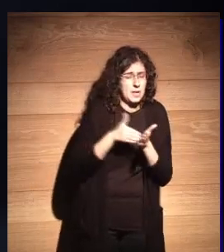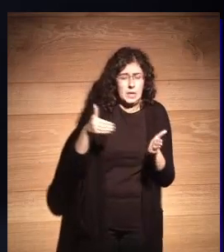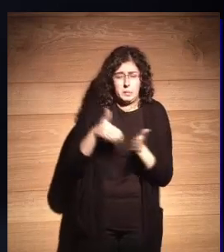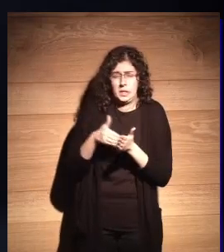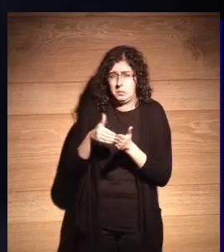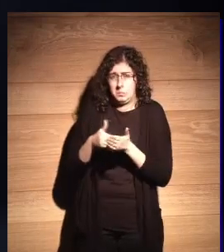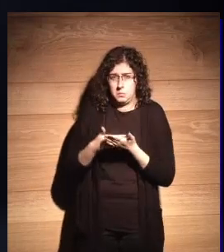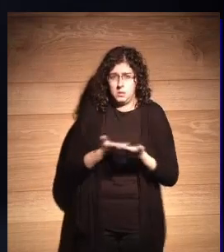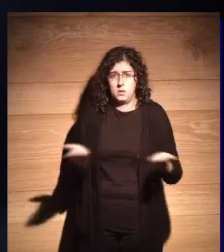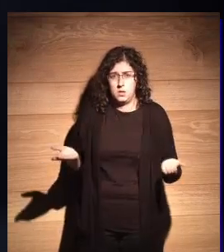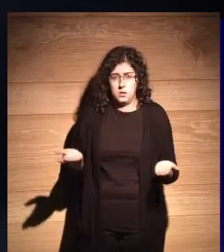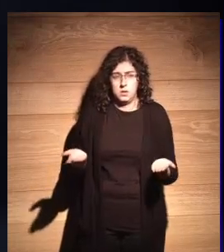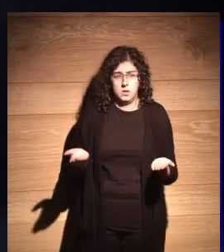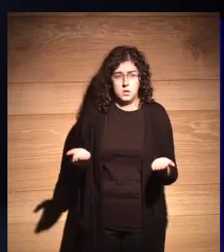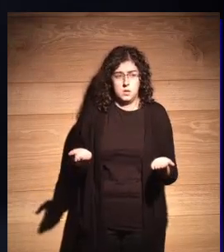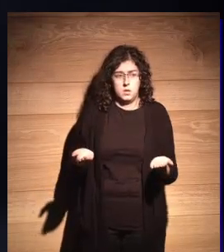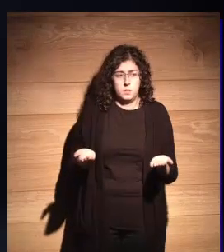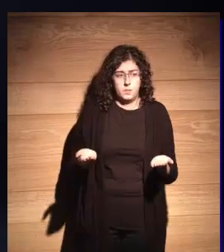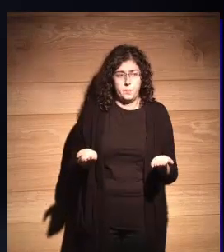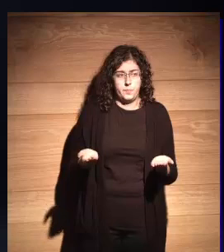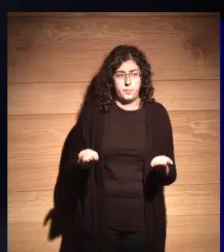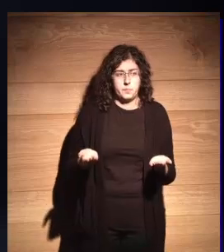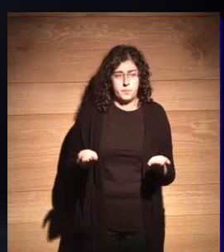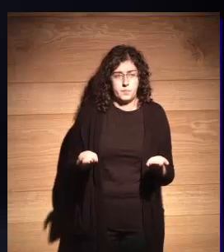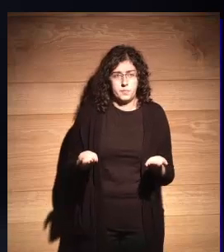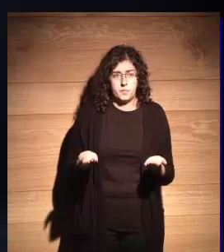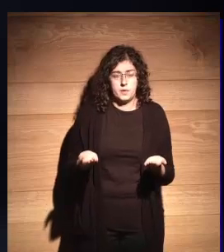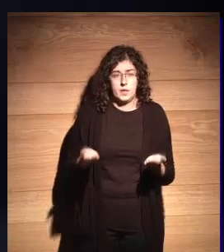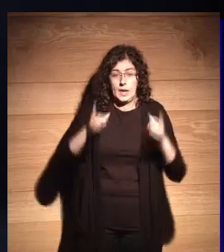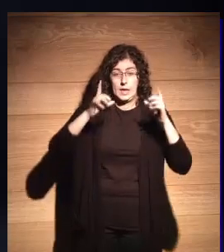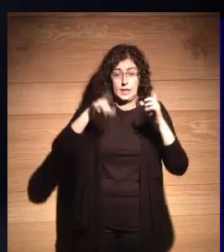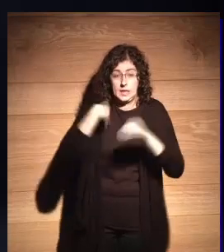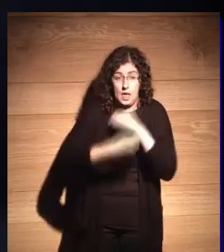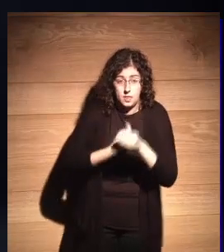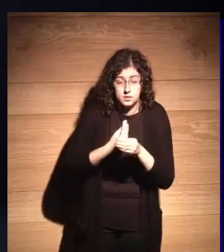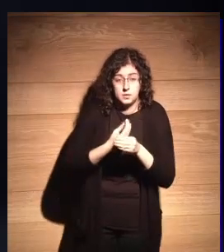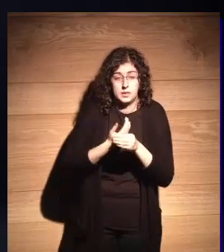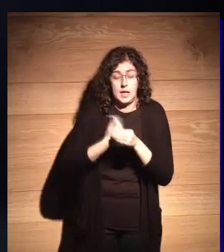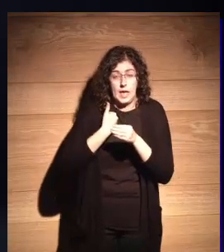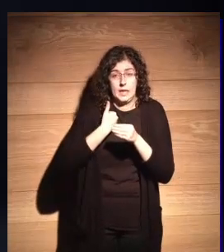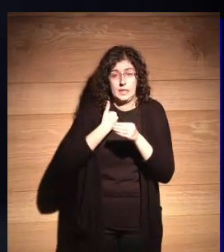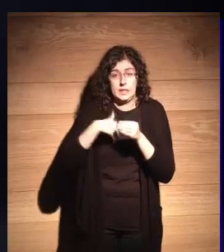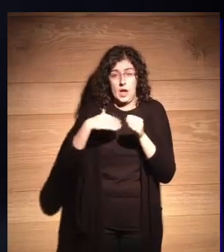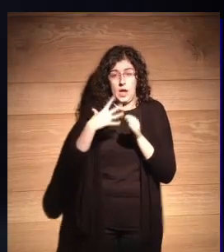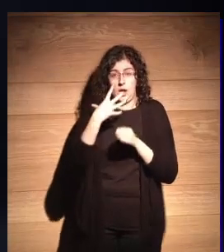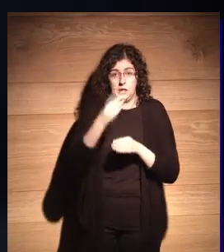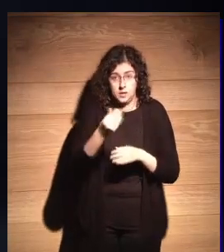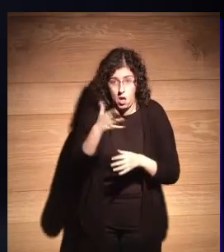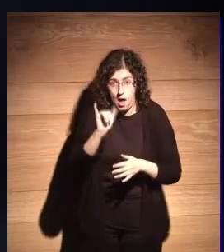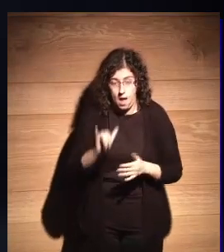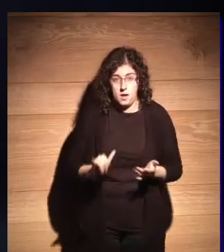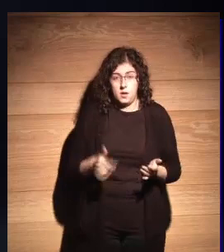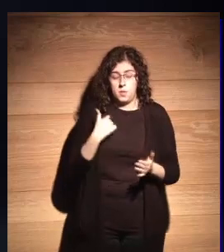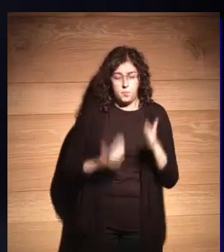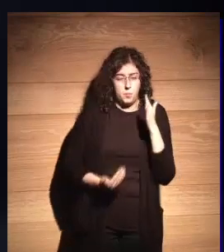just because you made there's a process. When I go out in the morning, sometimes I need to kind of prime the